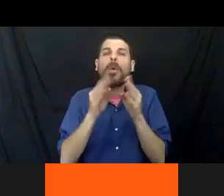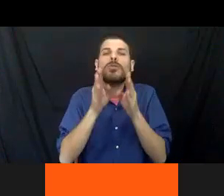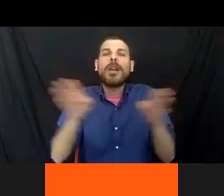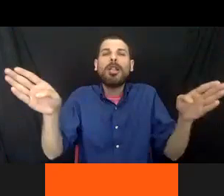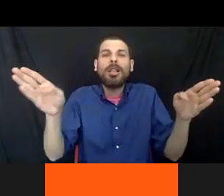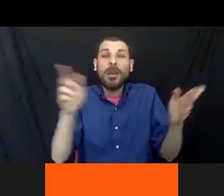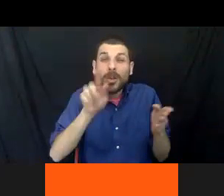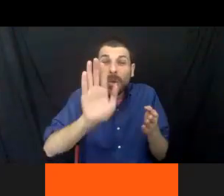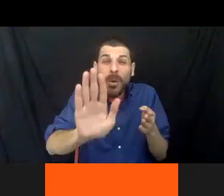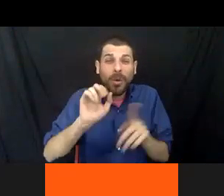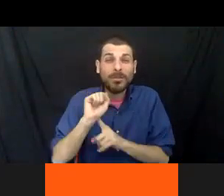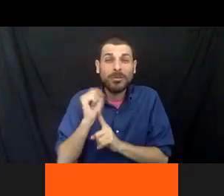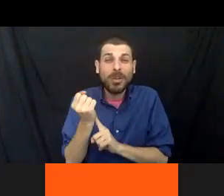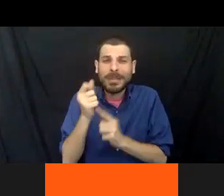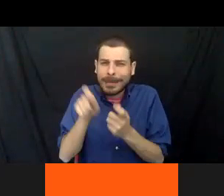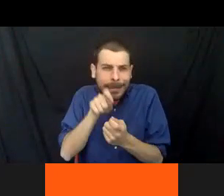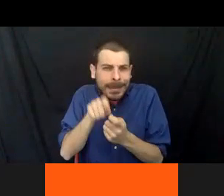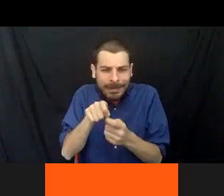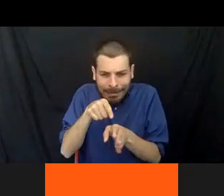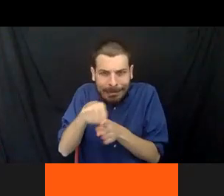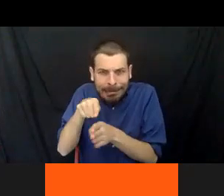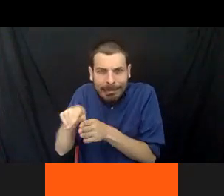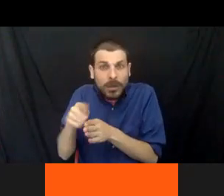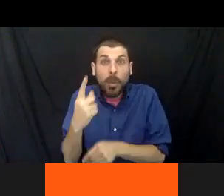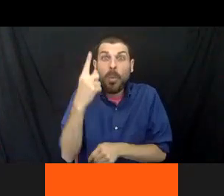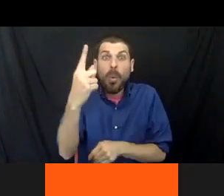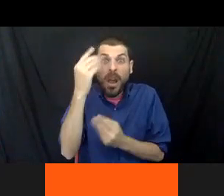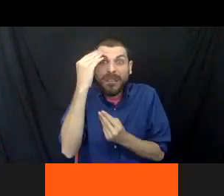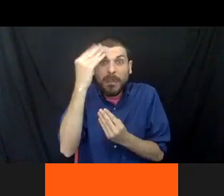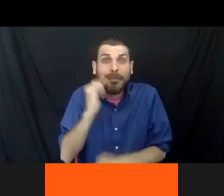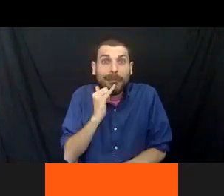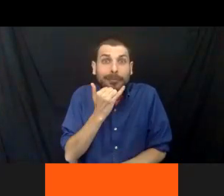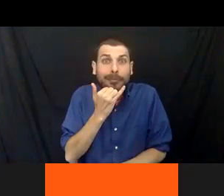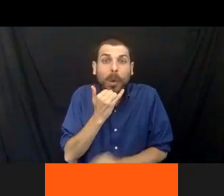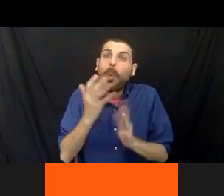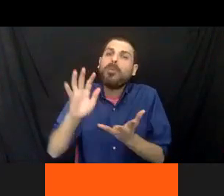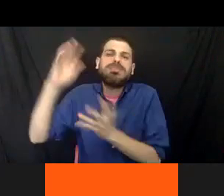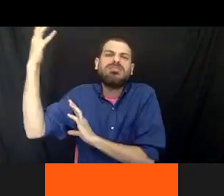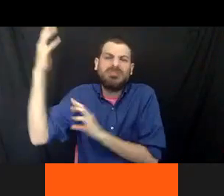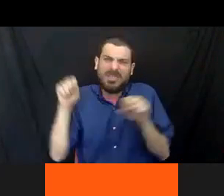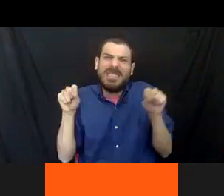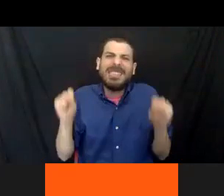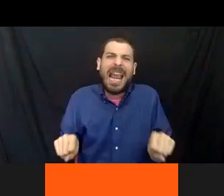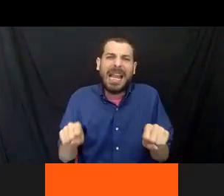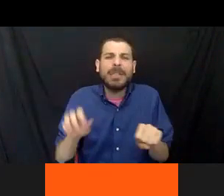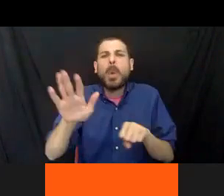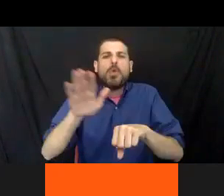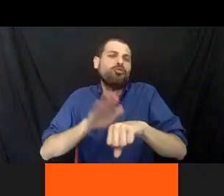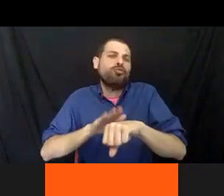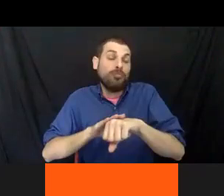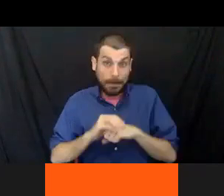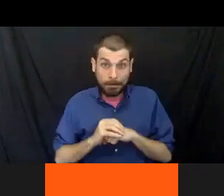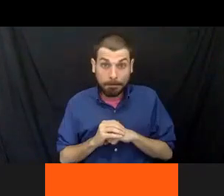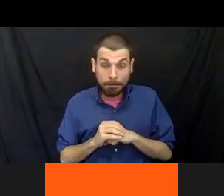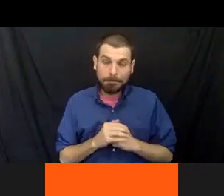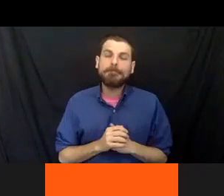a huge difference in how your case can be handled. Okay, so I'm going to talk